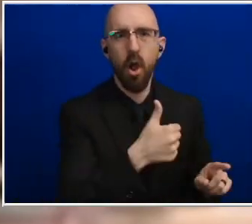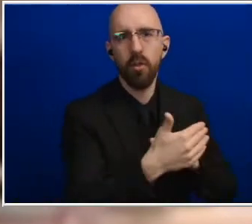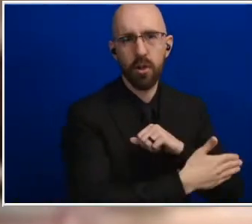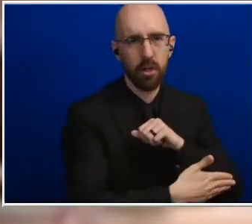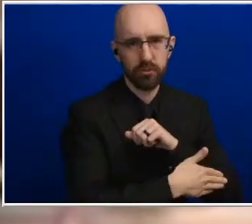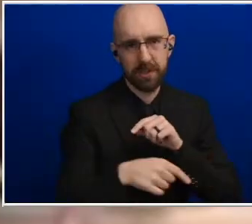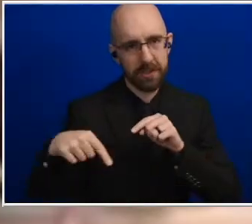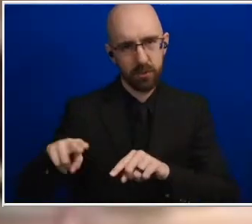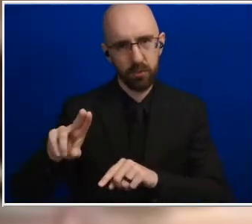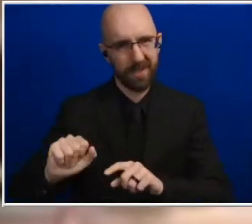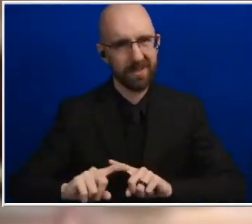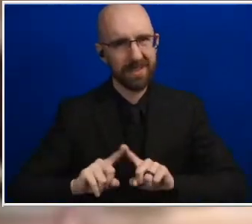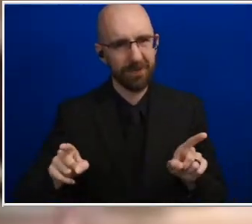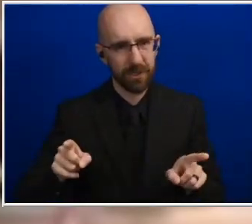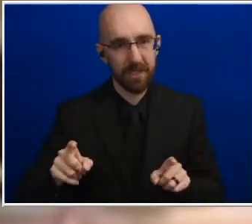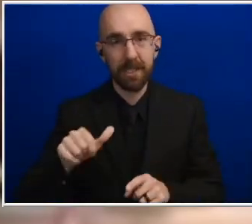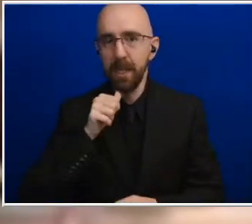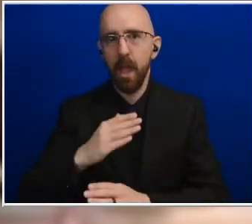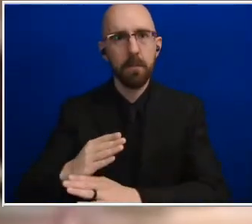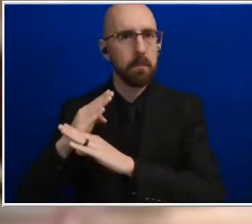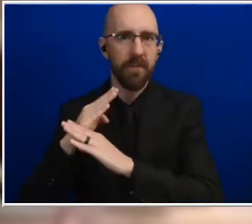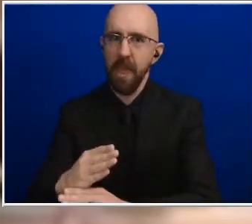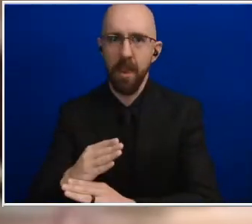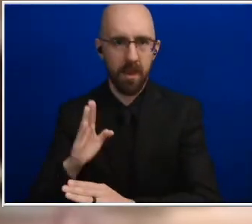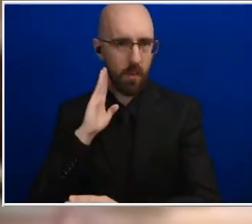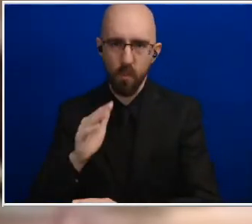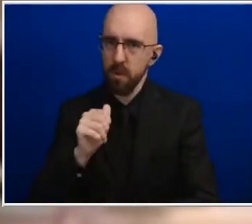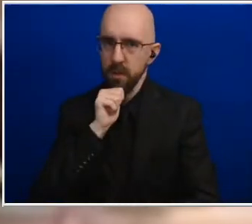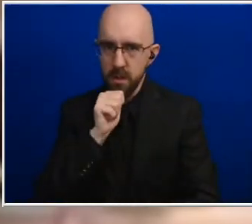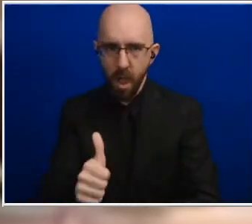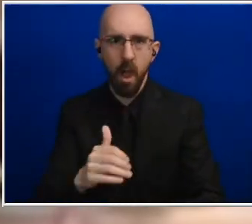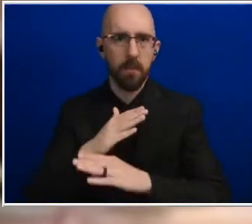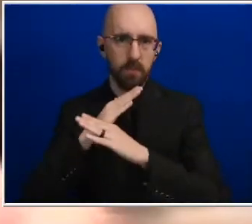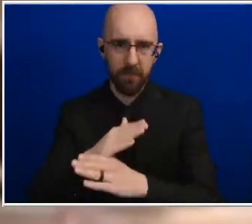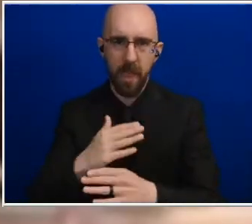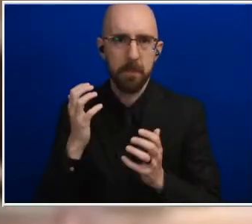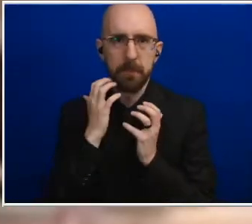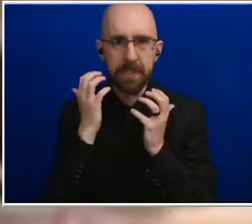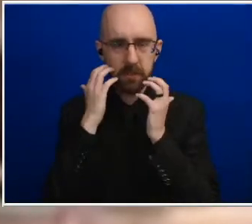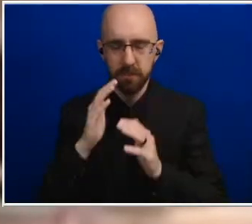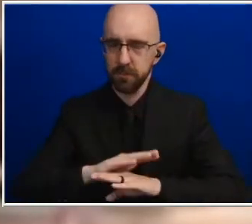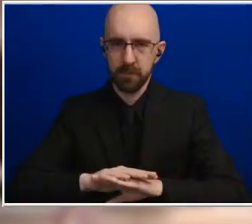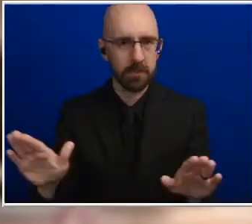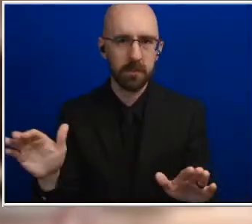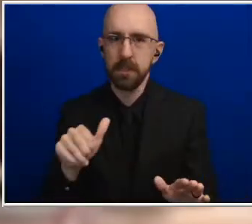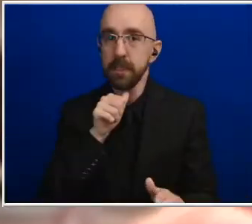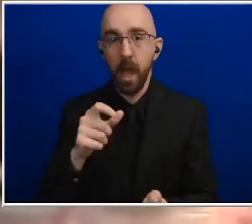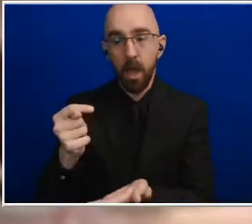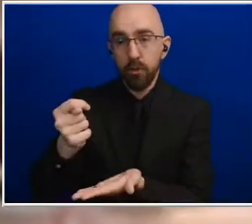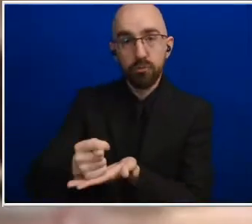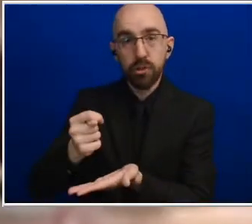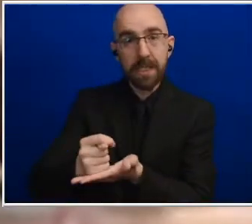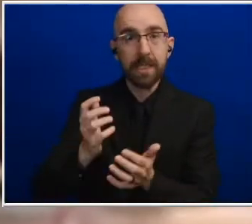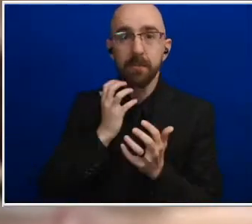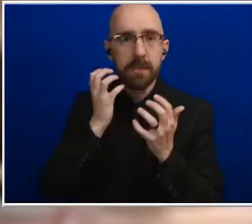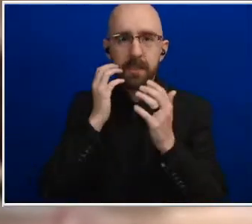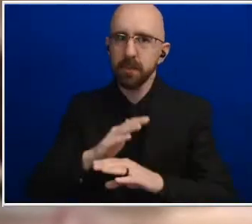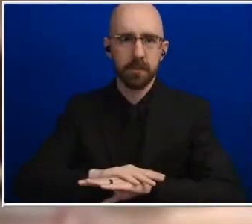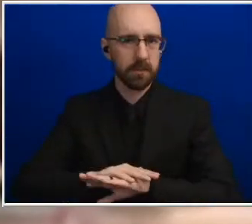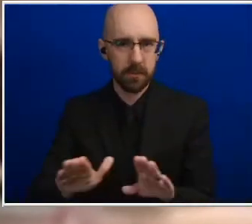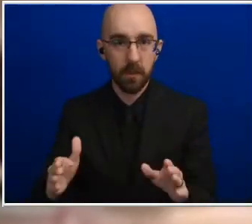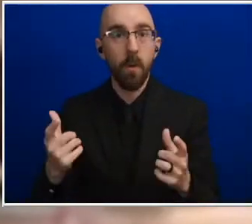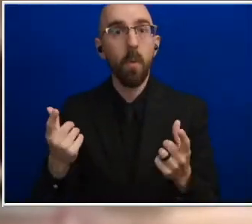a preventive. It will not prevent measles. It does not treat measles. What it does do